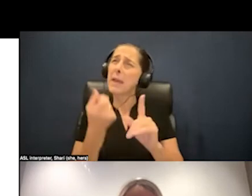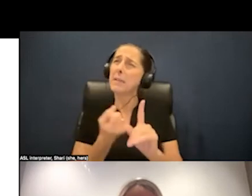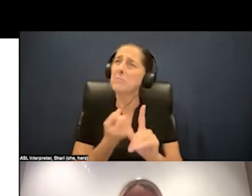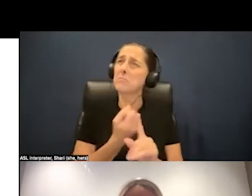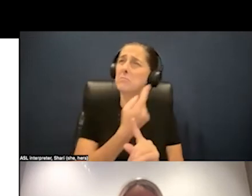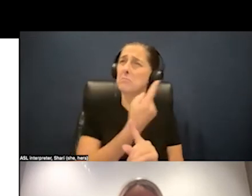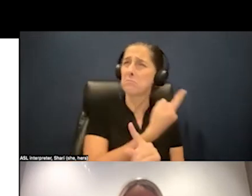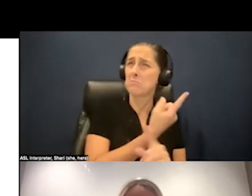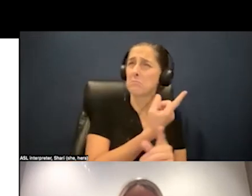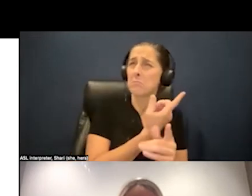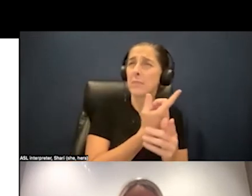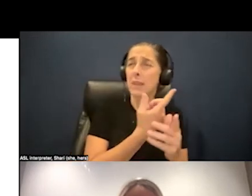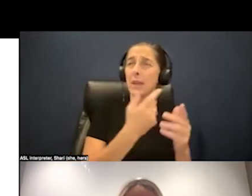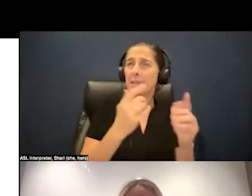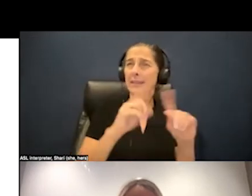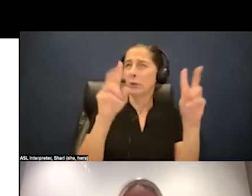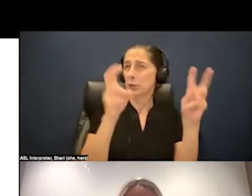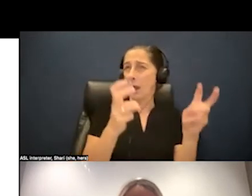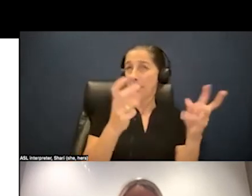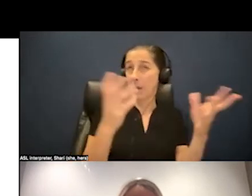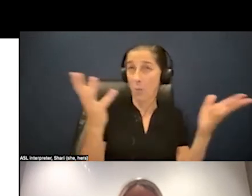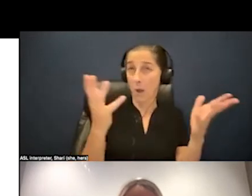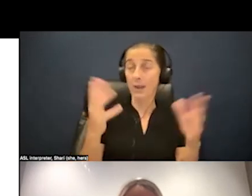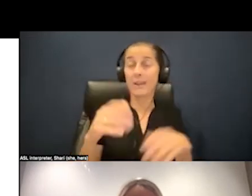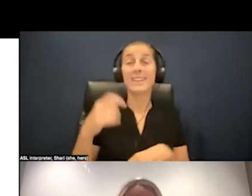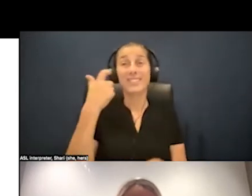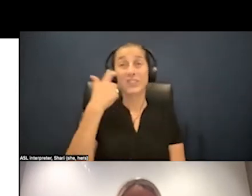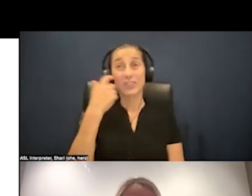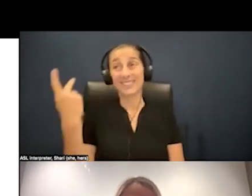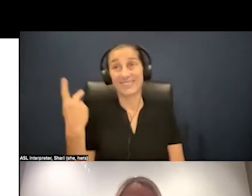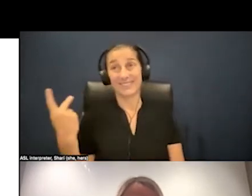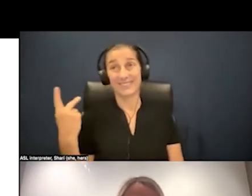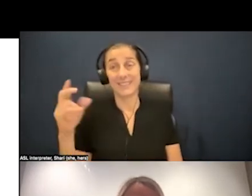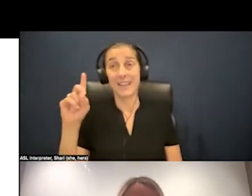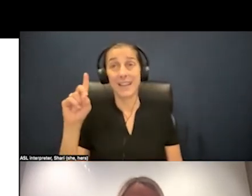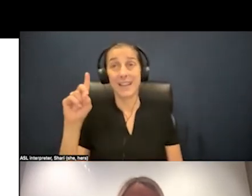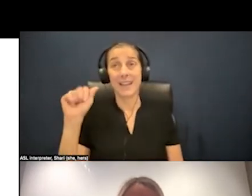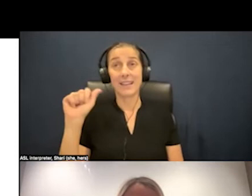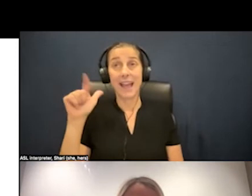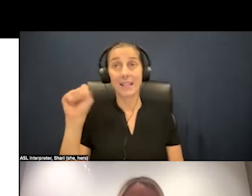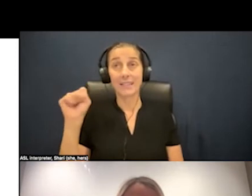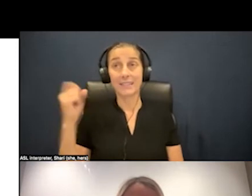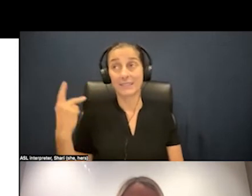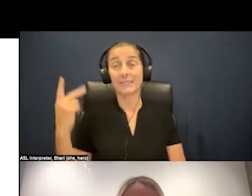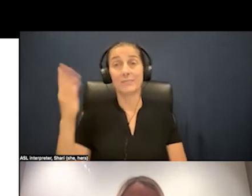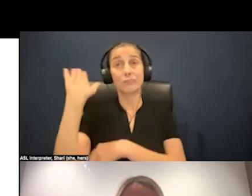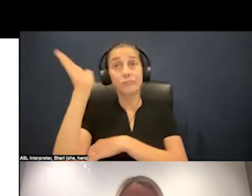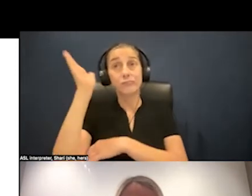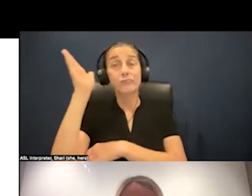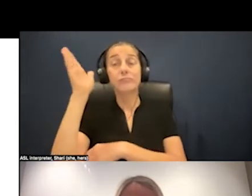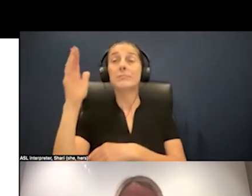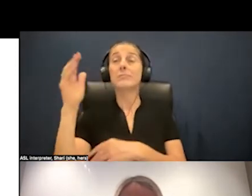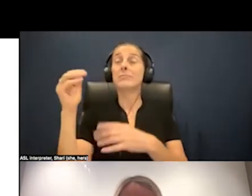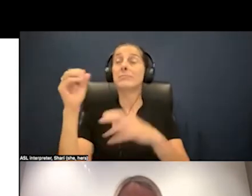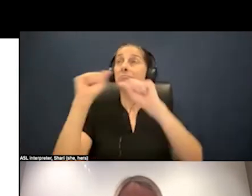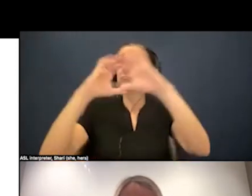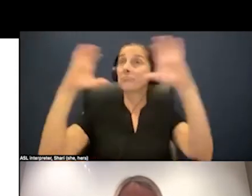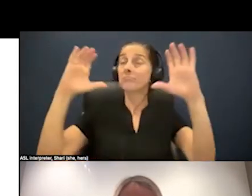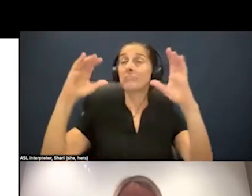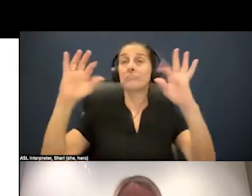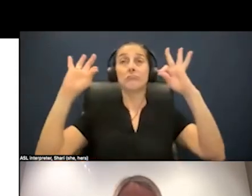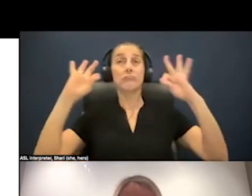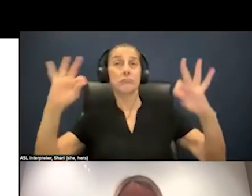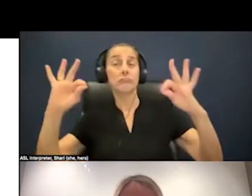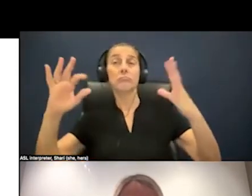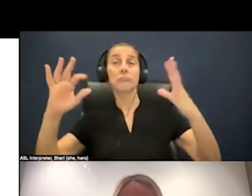about aren't happening? As I said, there are some spectacular clinicians, both